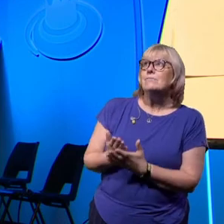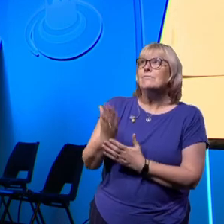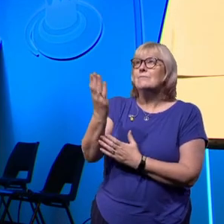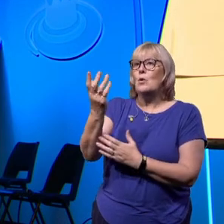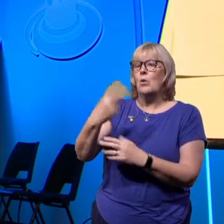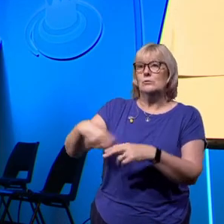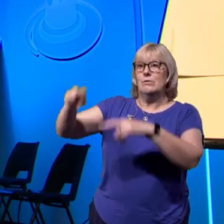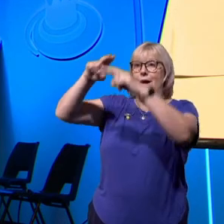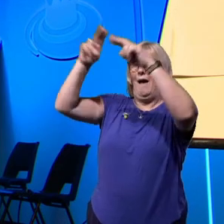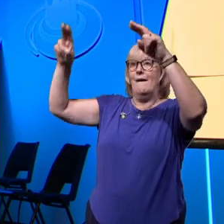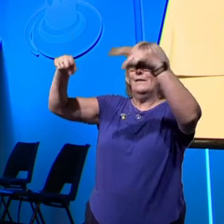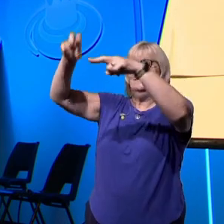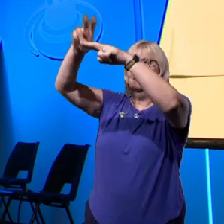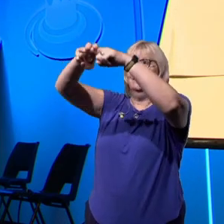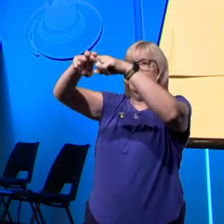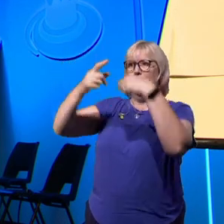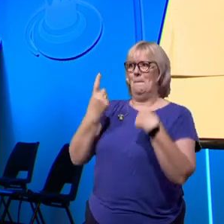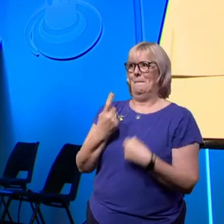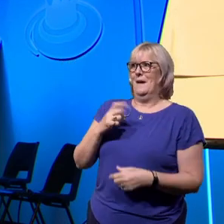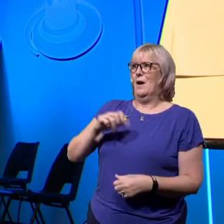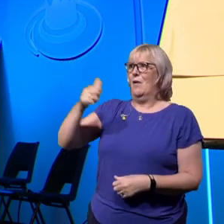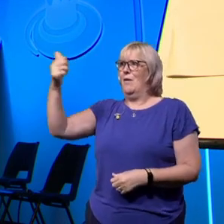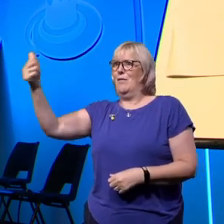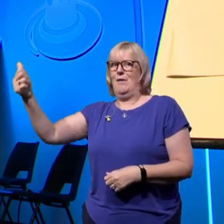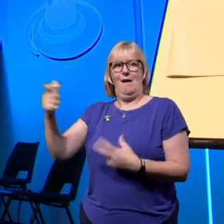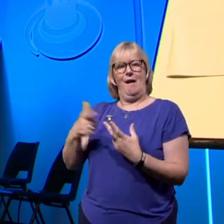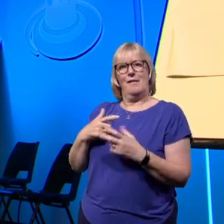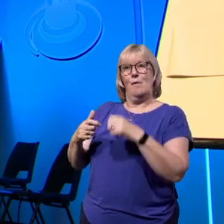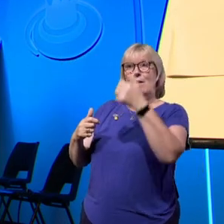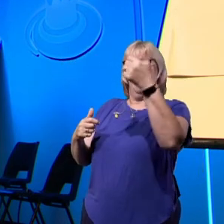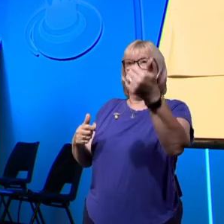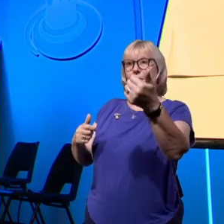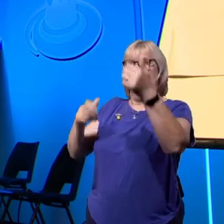right hand and the other at your left in your glory."